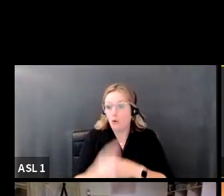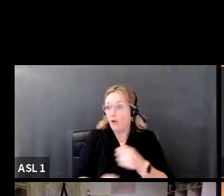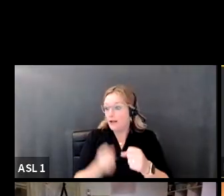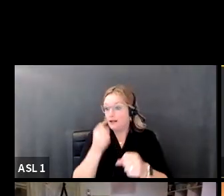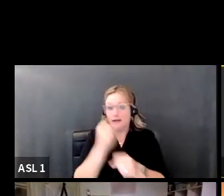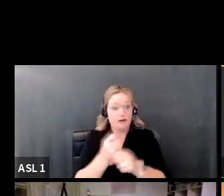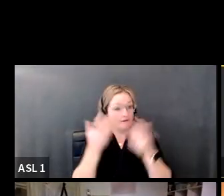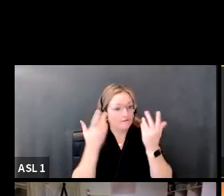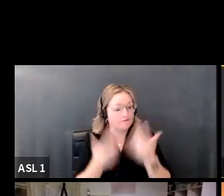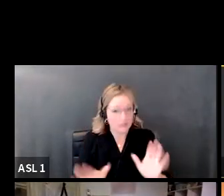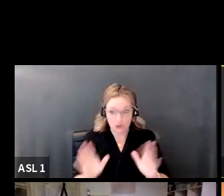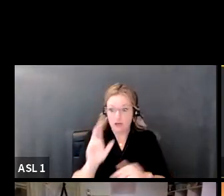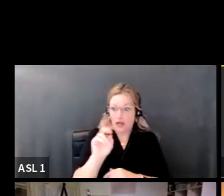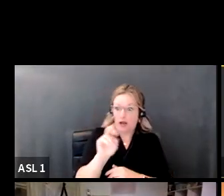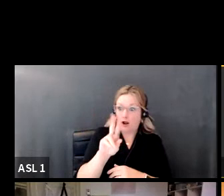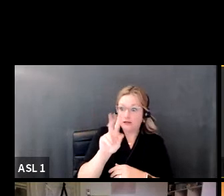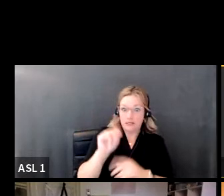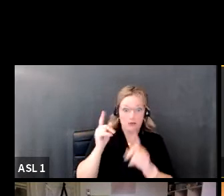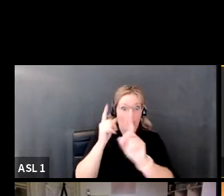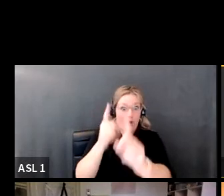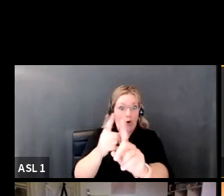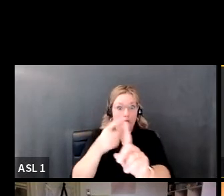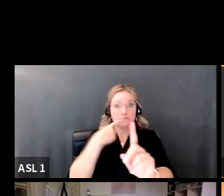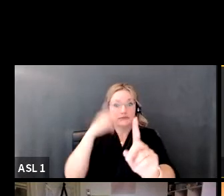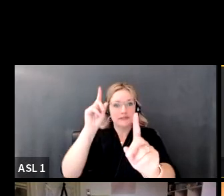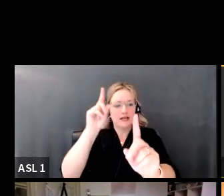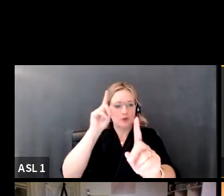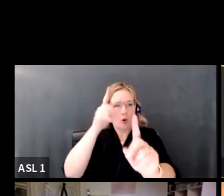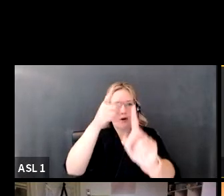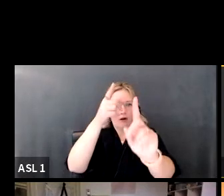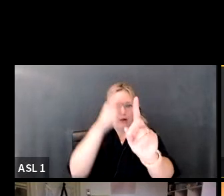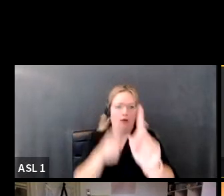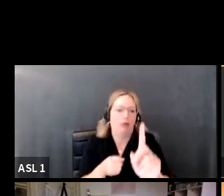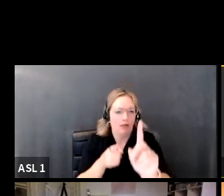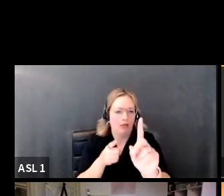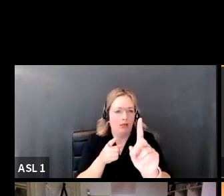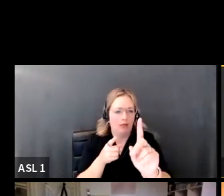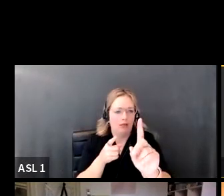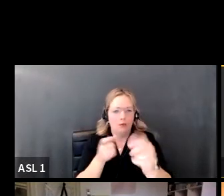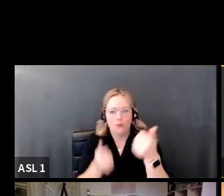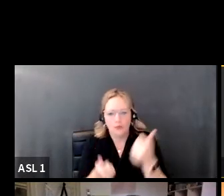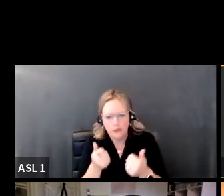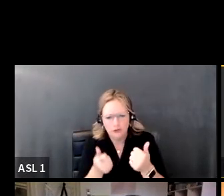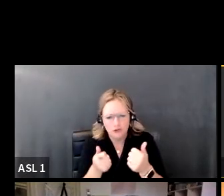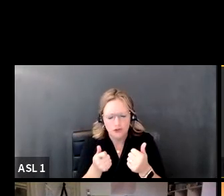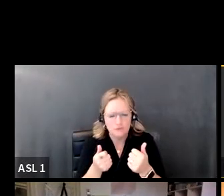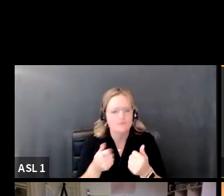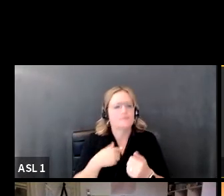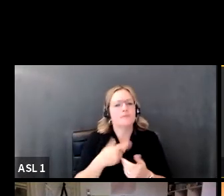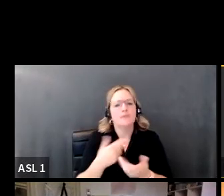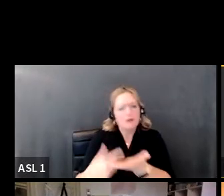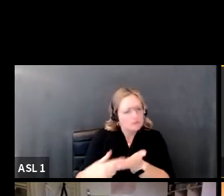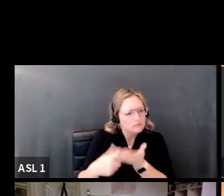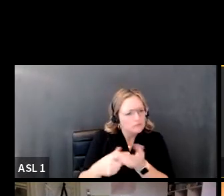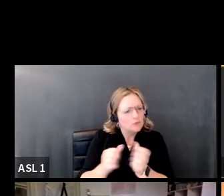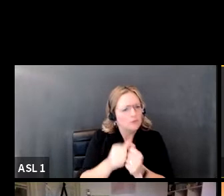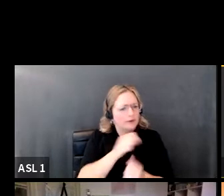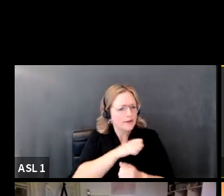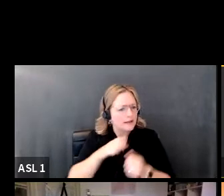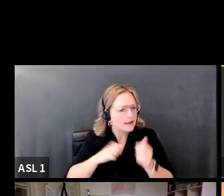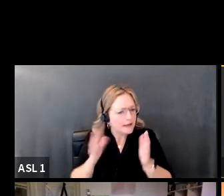make make their objectives how can we have continuous conversations with counselors and community